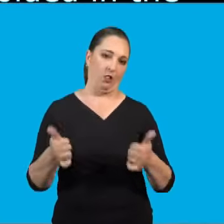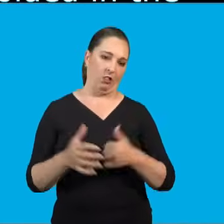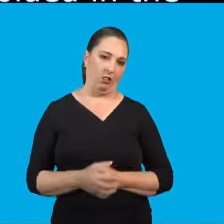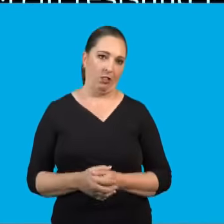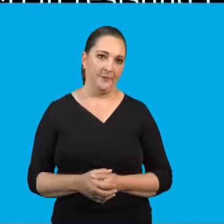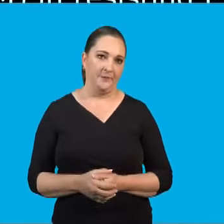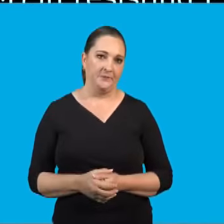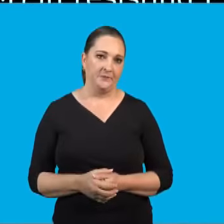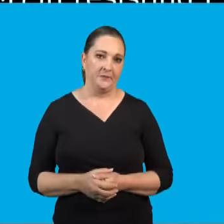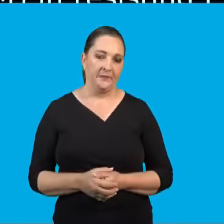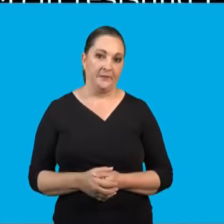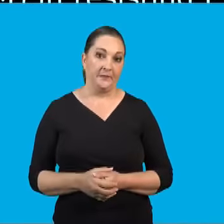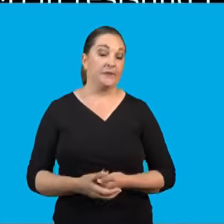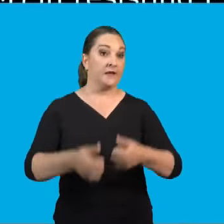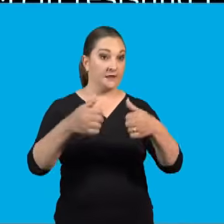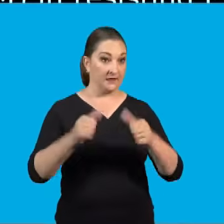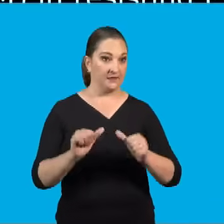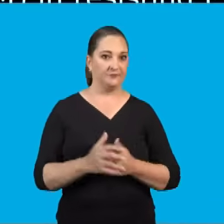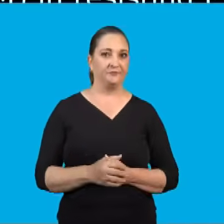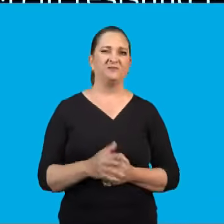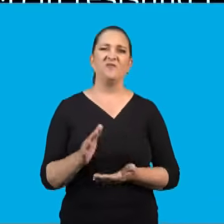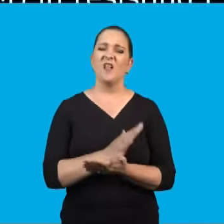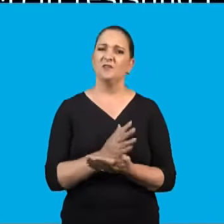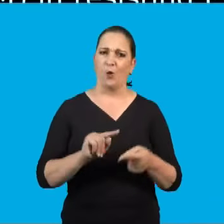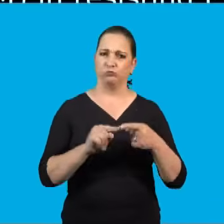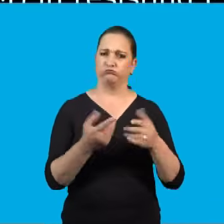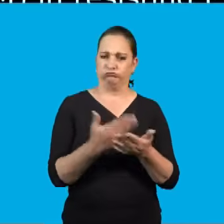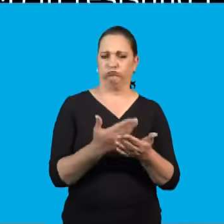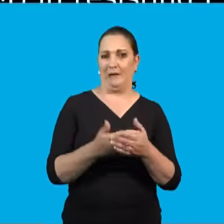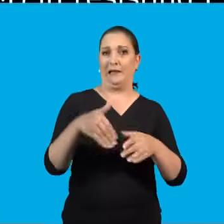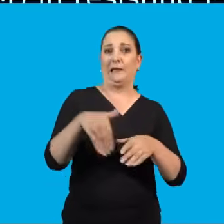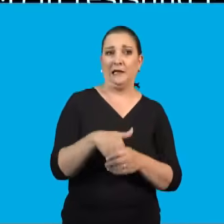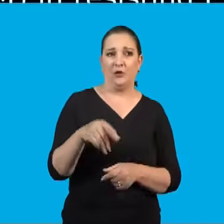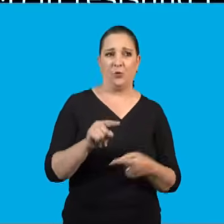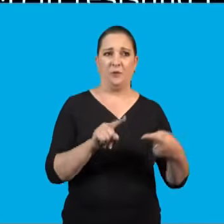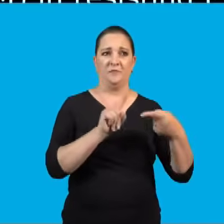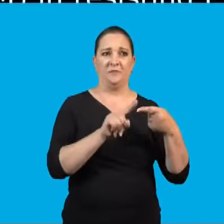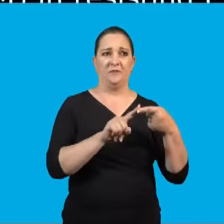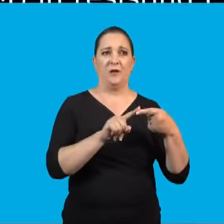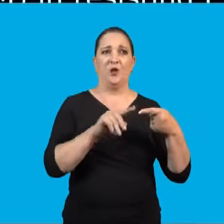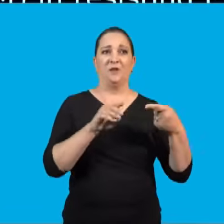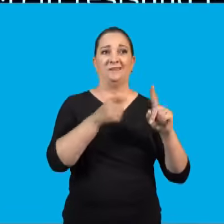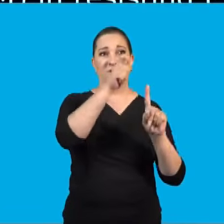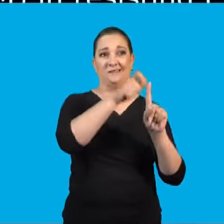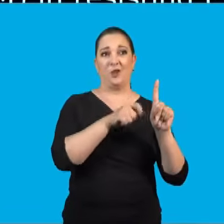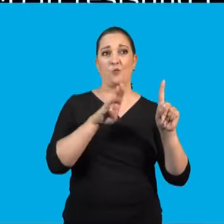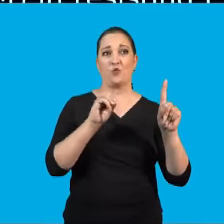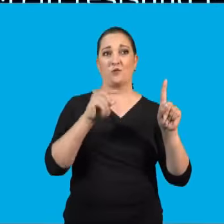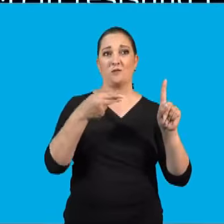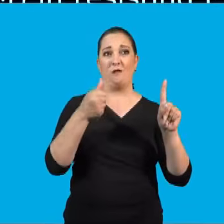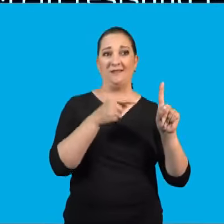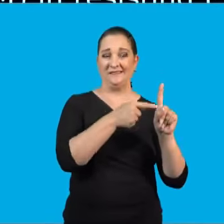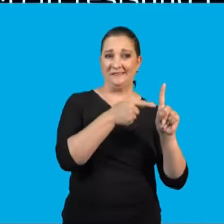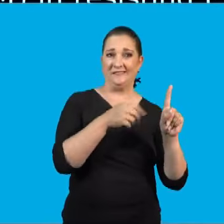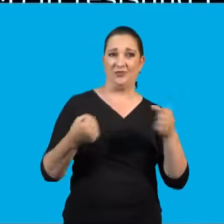very well. So let's look at some points that you can include. P.W. Botha launched the Total Strategy and